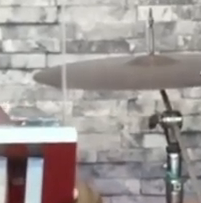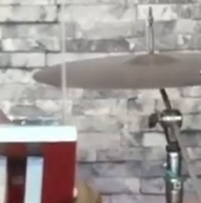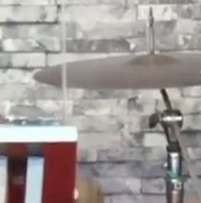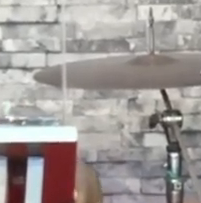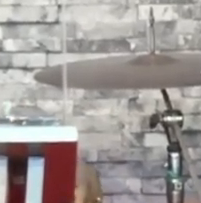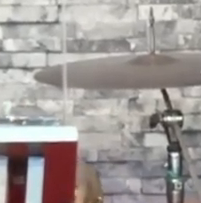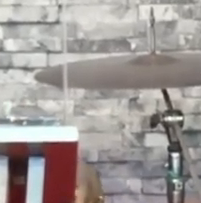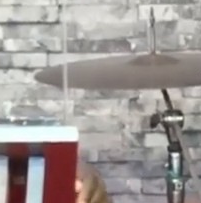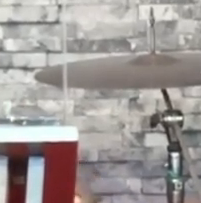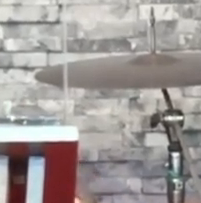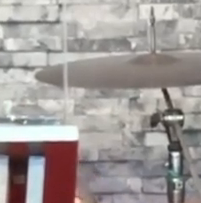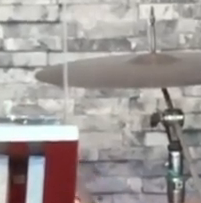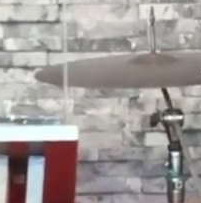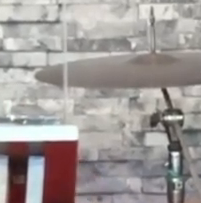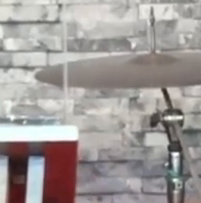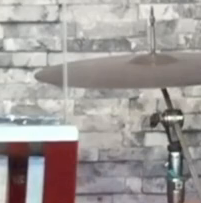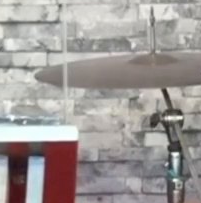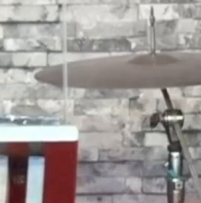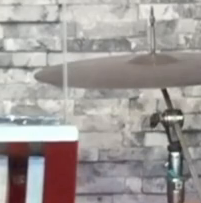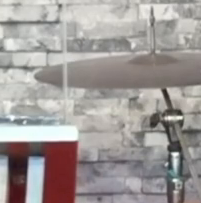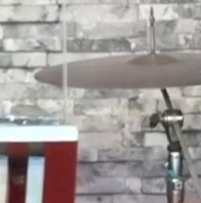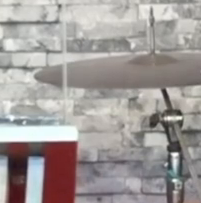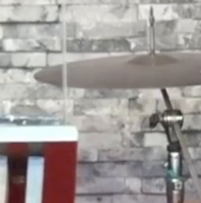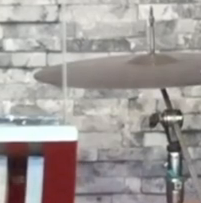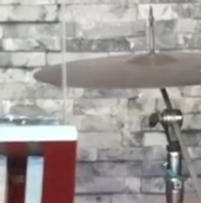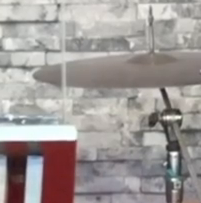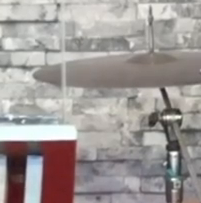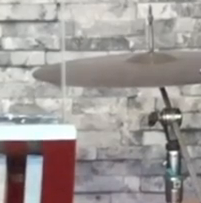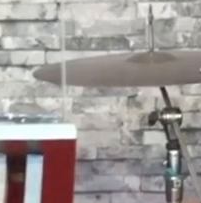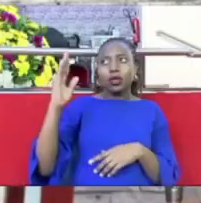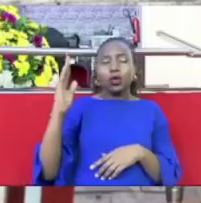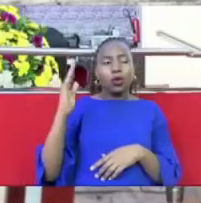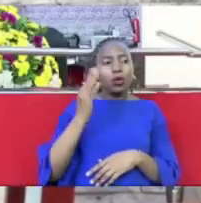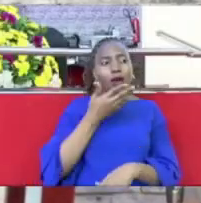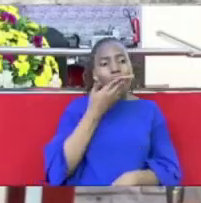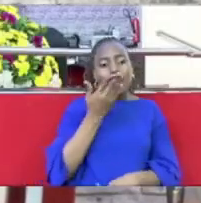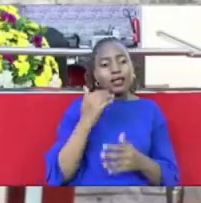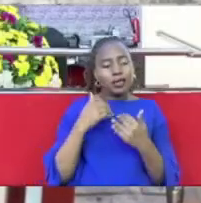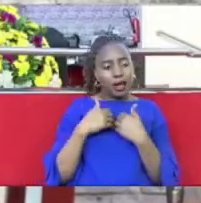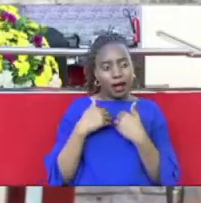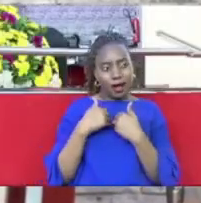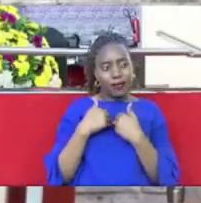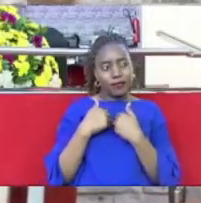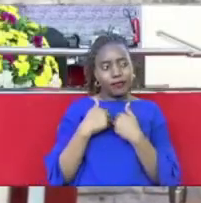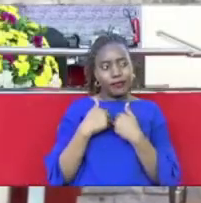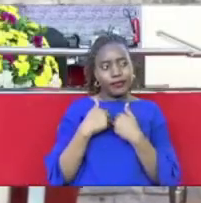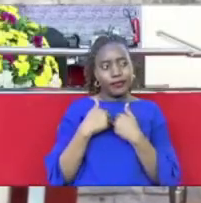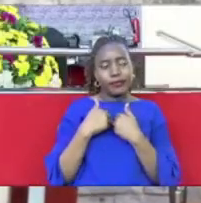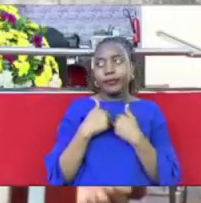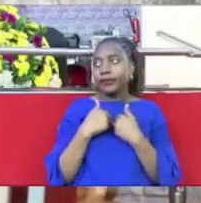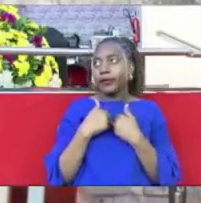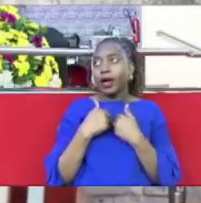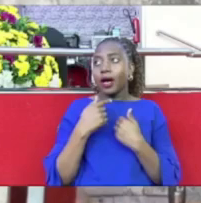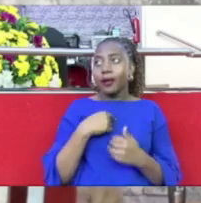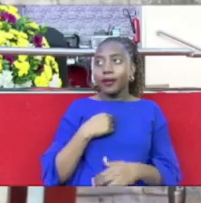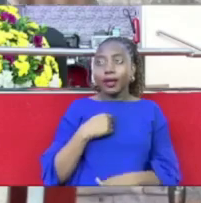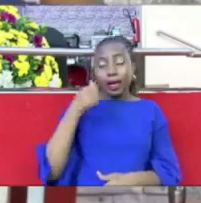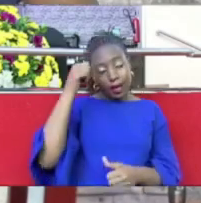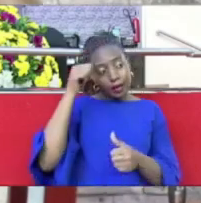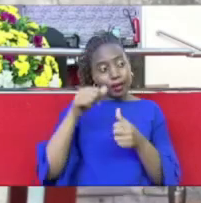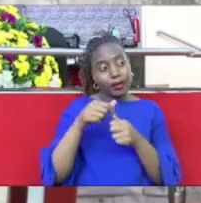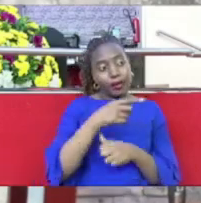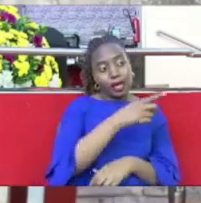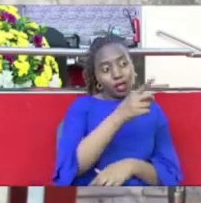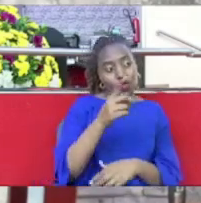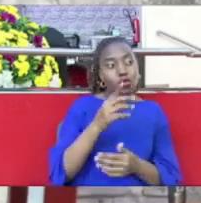Na mara nyingi tumesikia visababu kama hivyo. But God already has an answer. Lakini Mungu tayari anajibu. I want to remind you this truth. Nataka